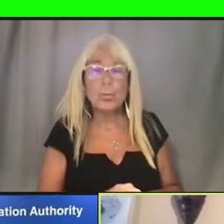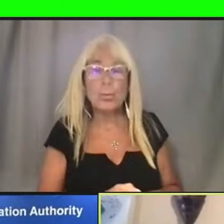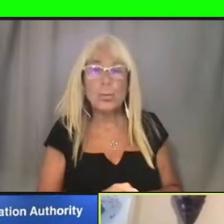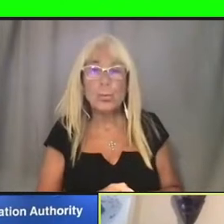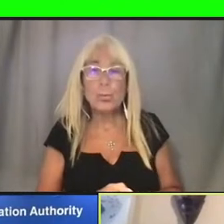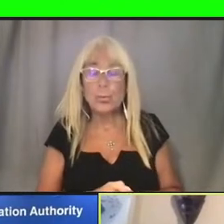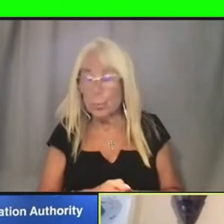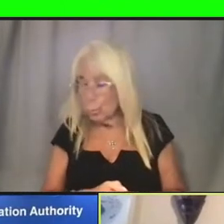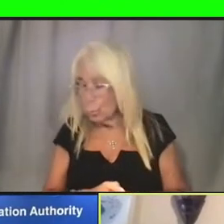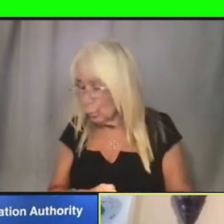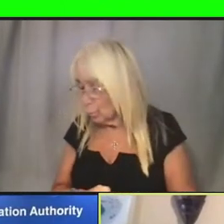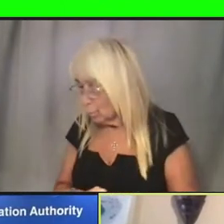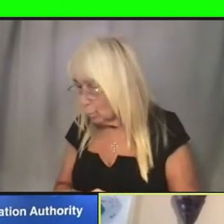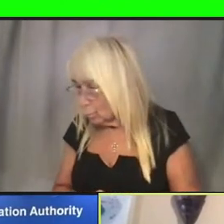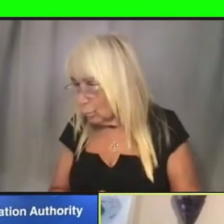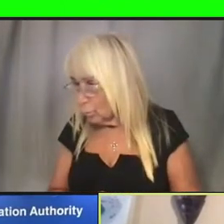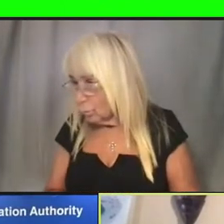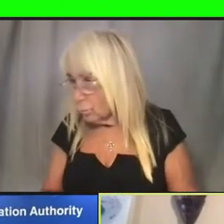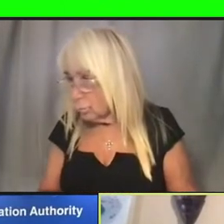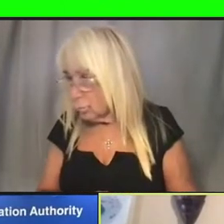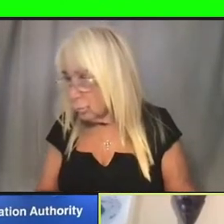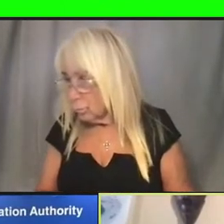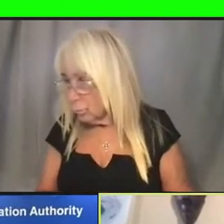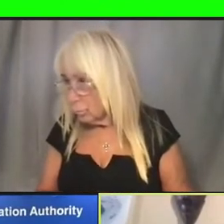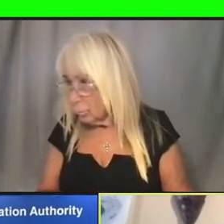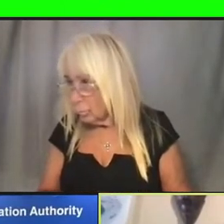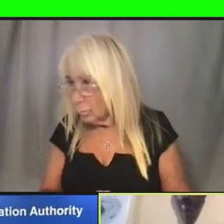sorry um